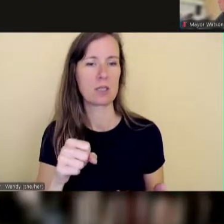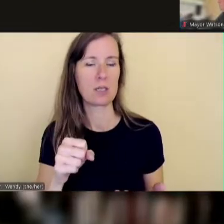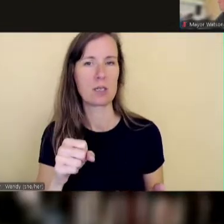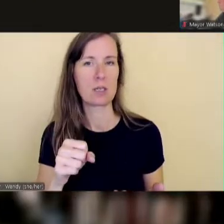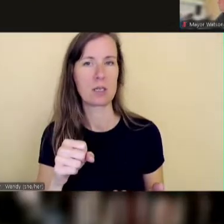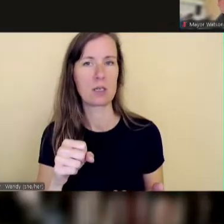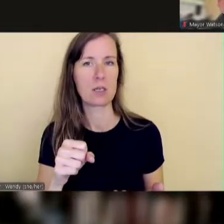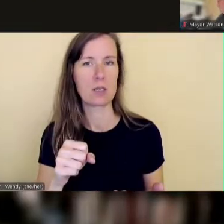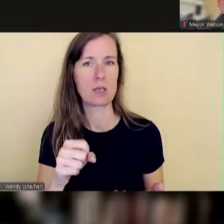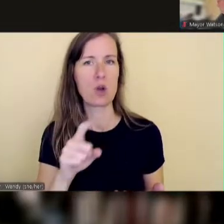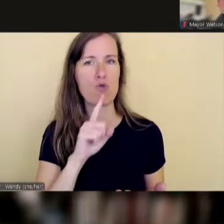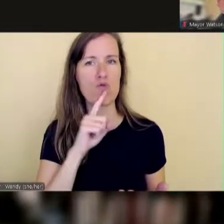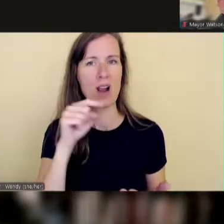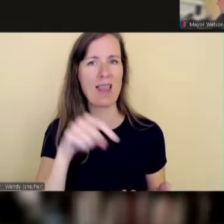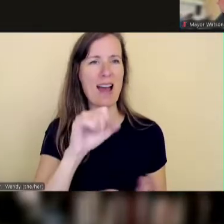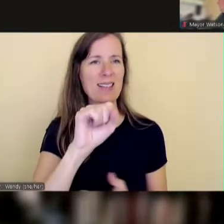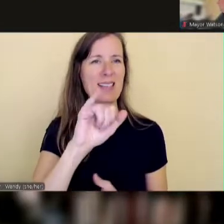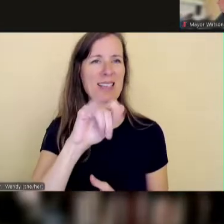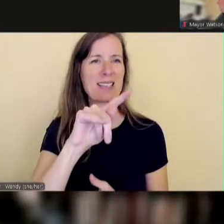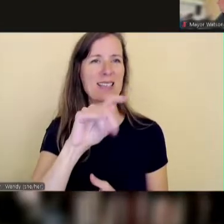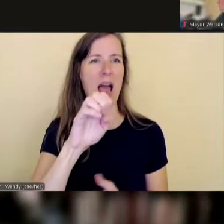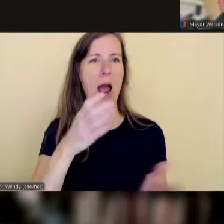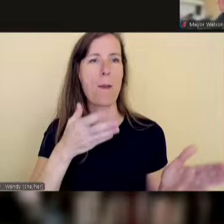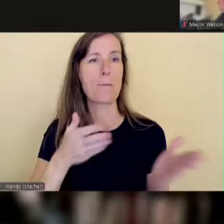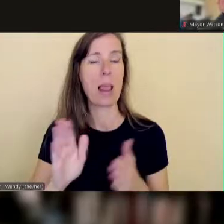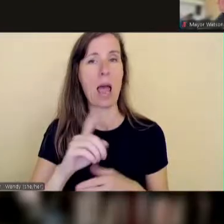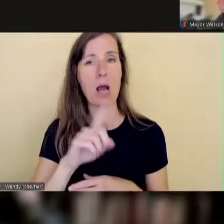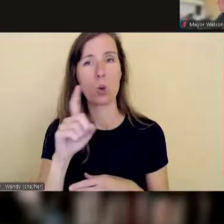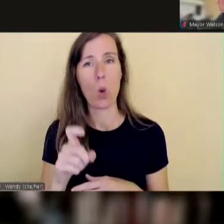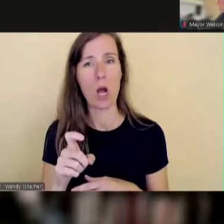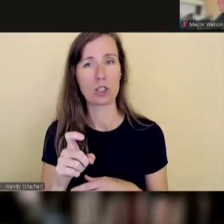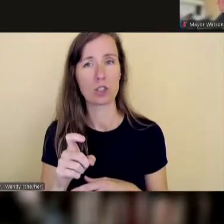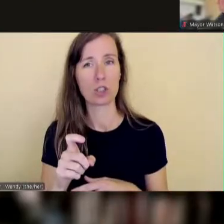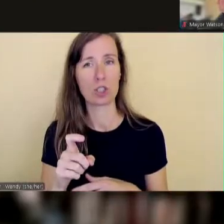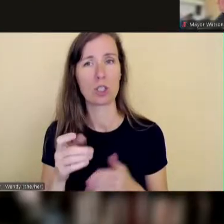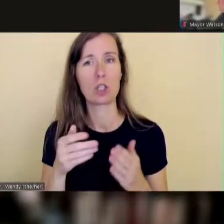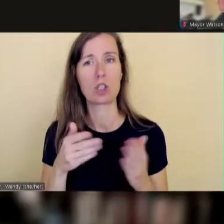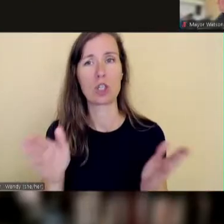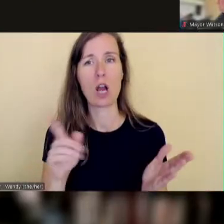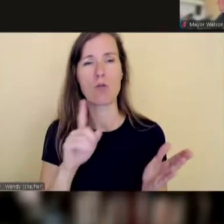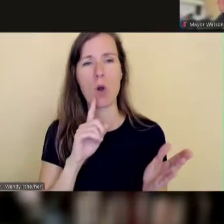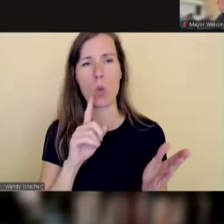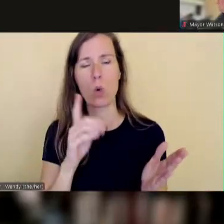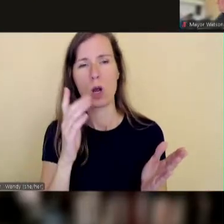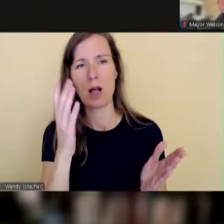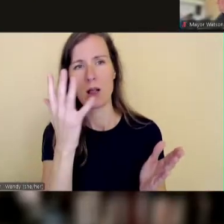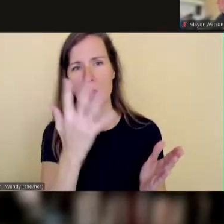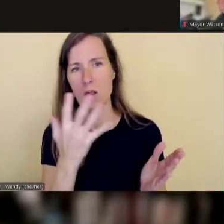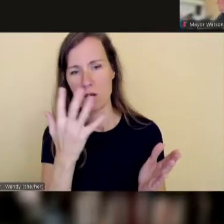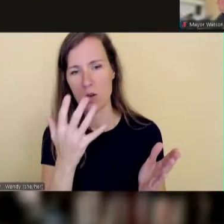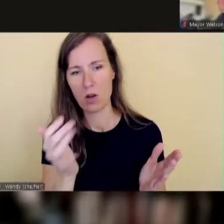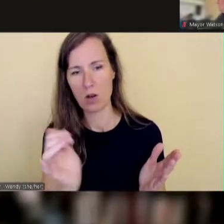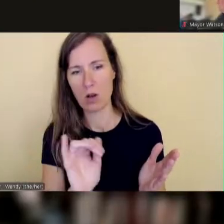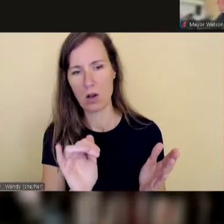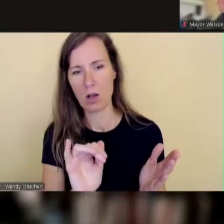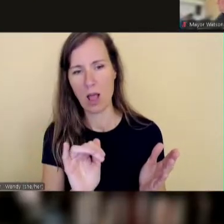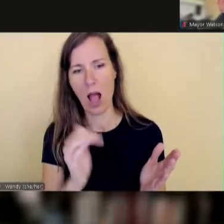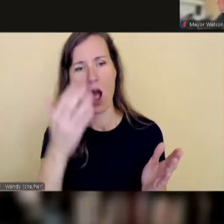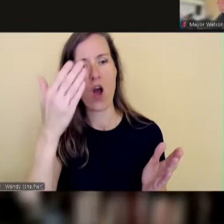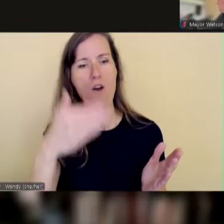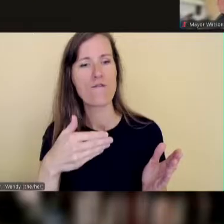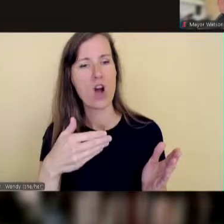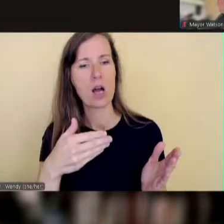a site plan question. I think generally it will appear like the fronts of units that you would see, so there will